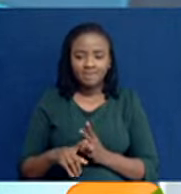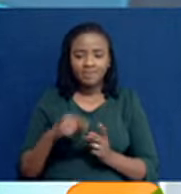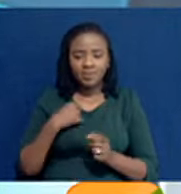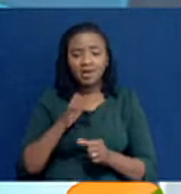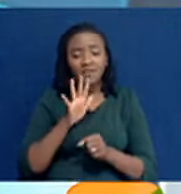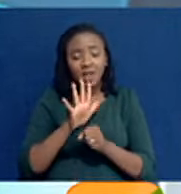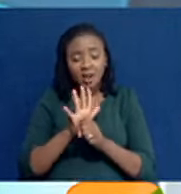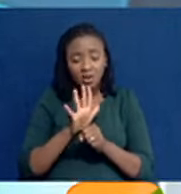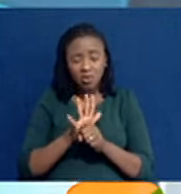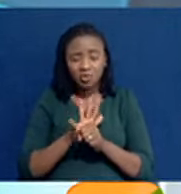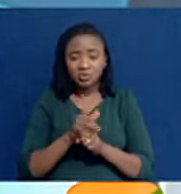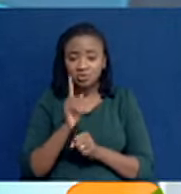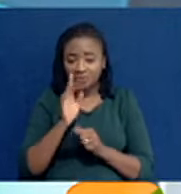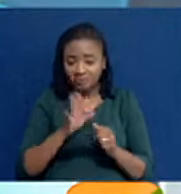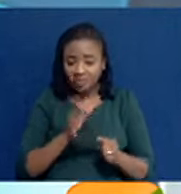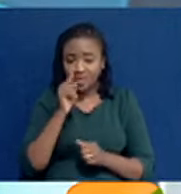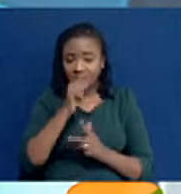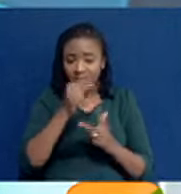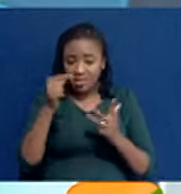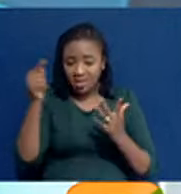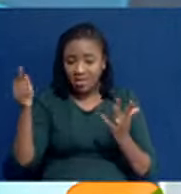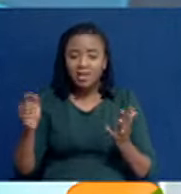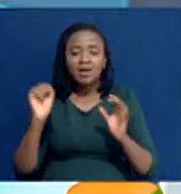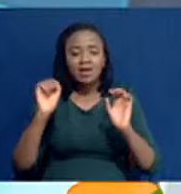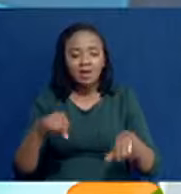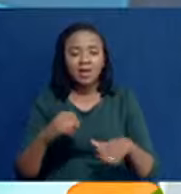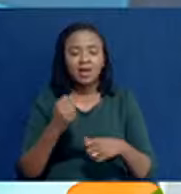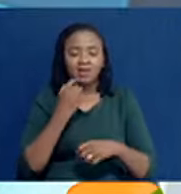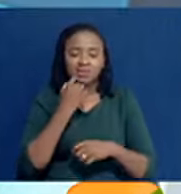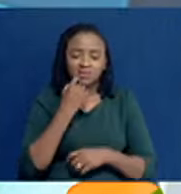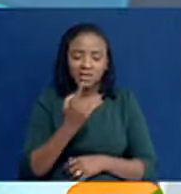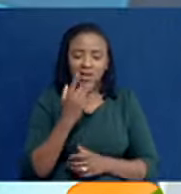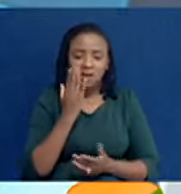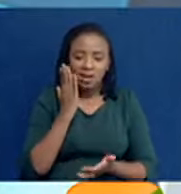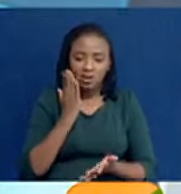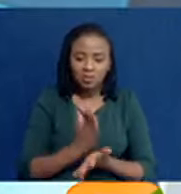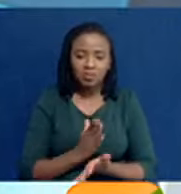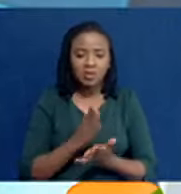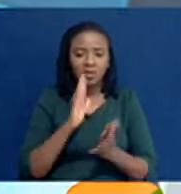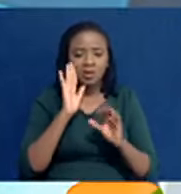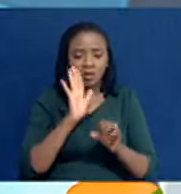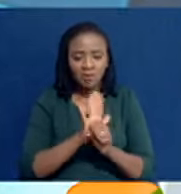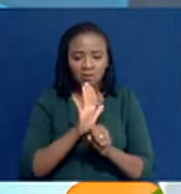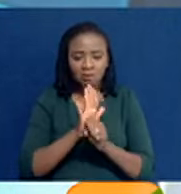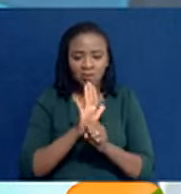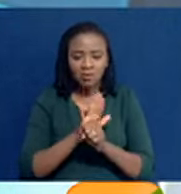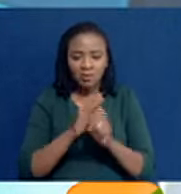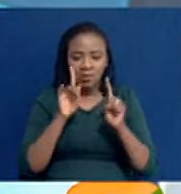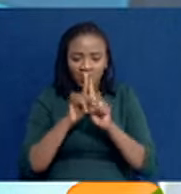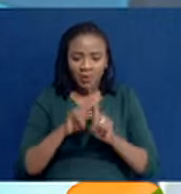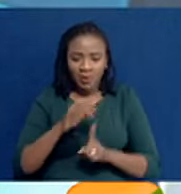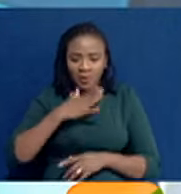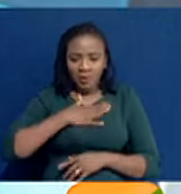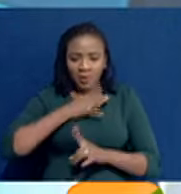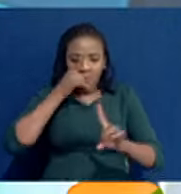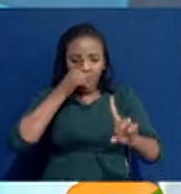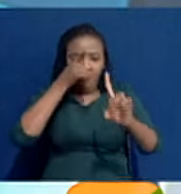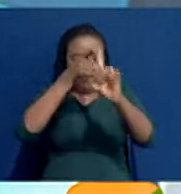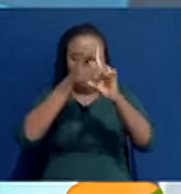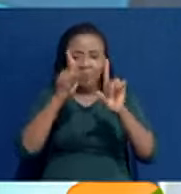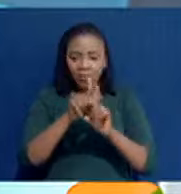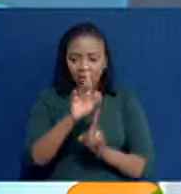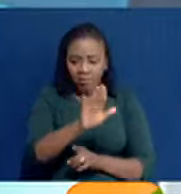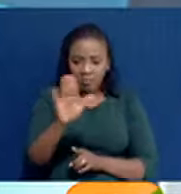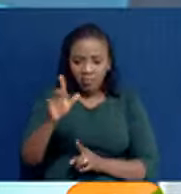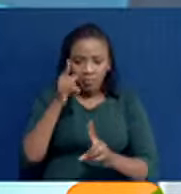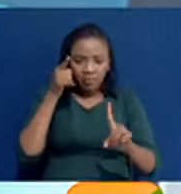lot they can tell. And my aim, and I believe theirs too, is